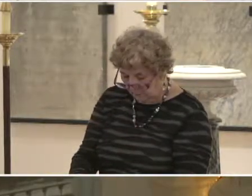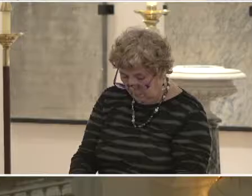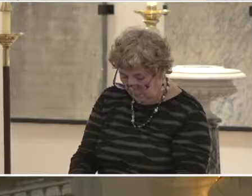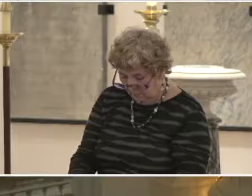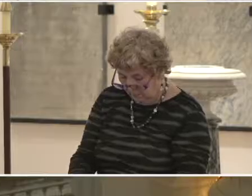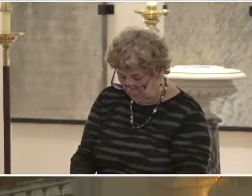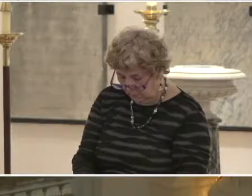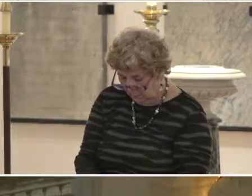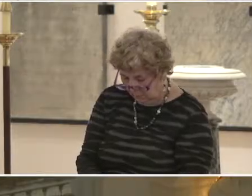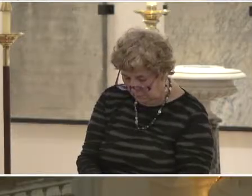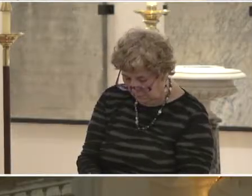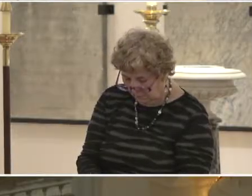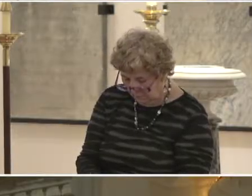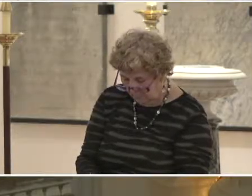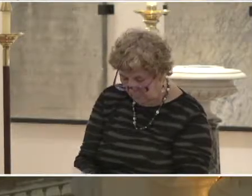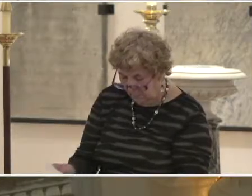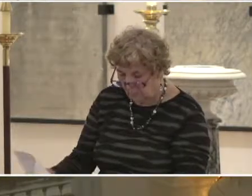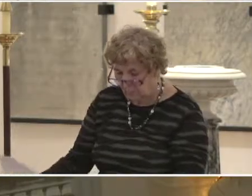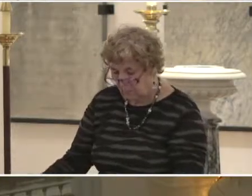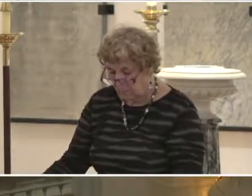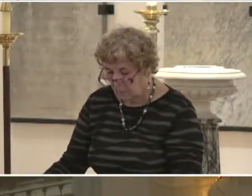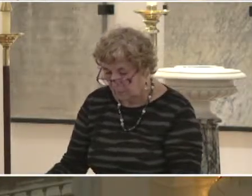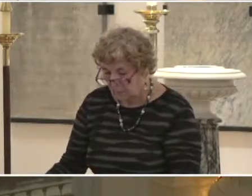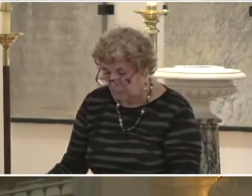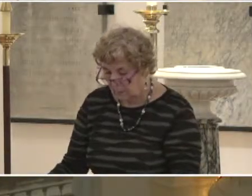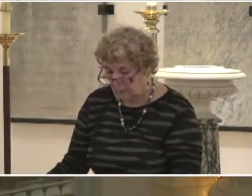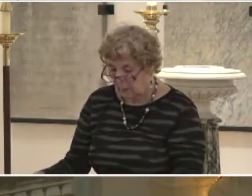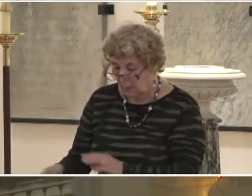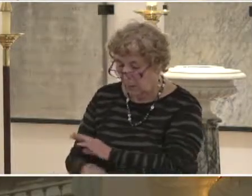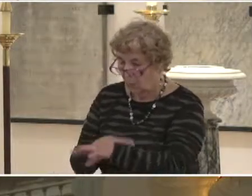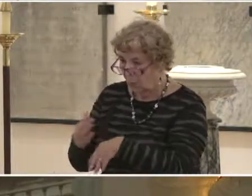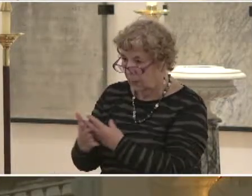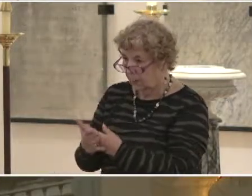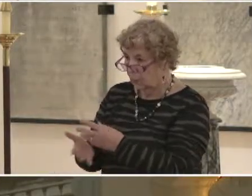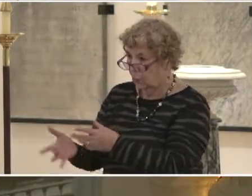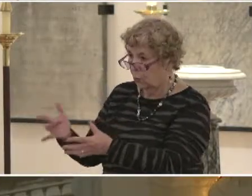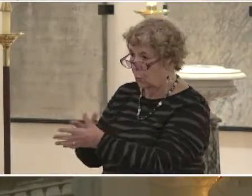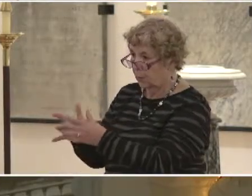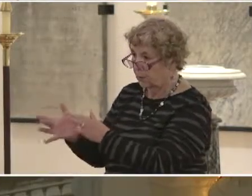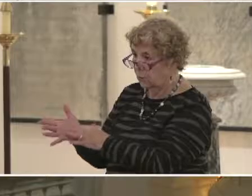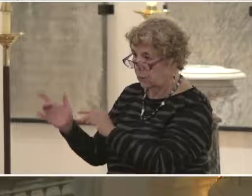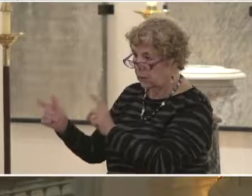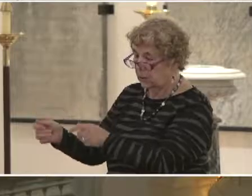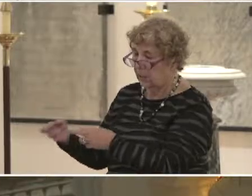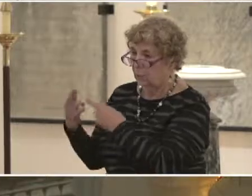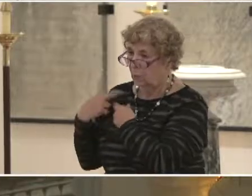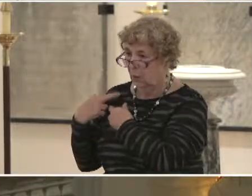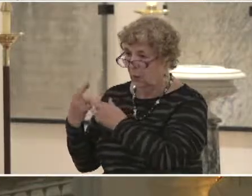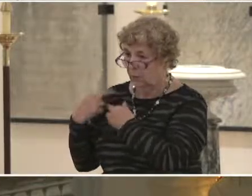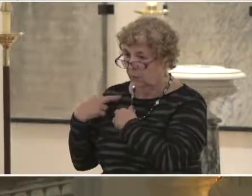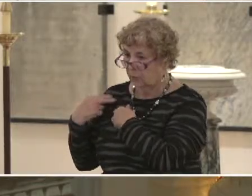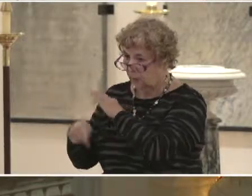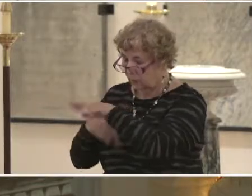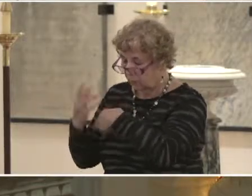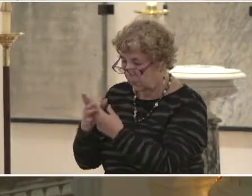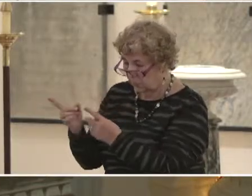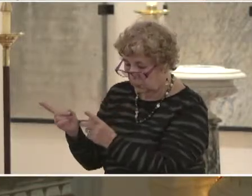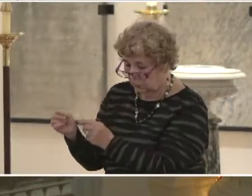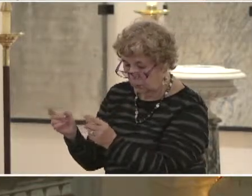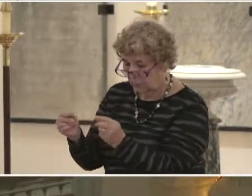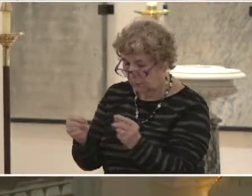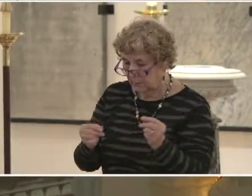That darkness can manifest itself through grief or depression. It can enter our lives through addiction or illness. It